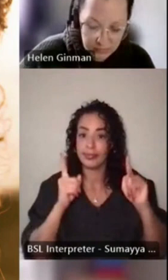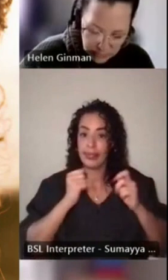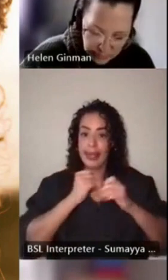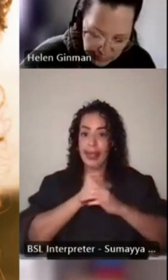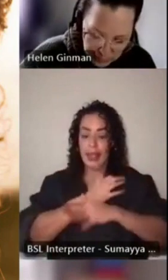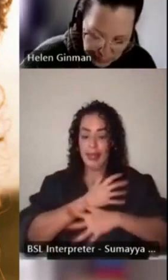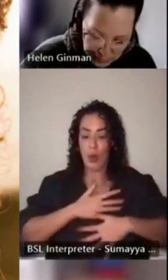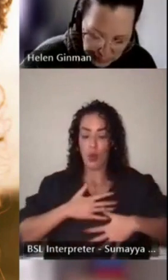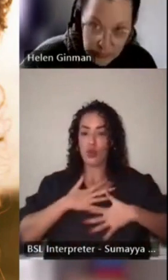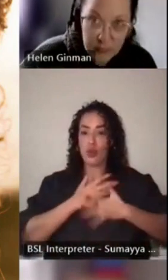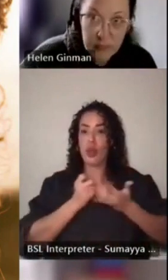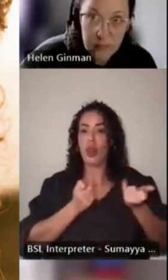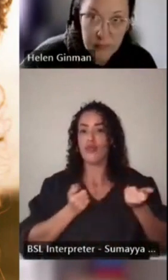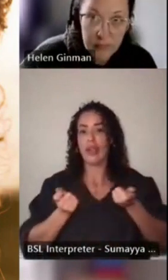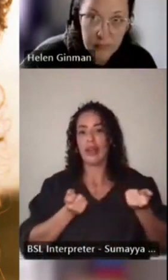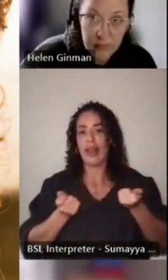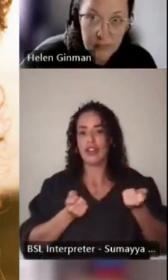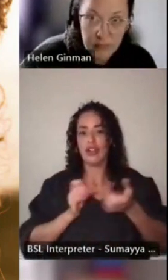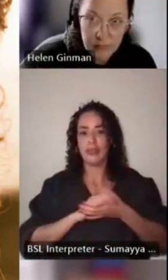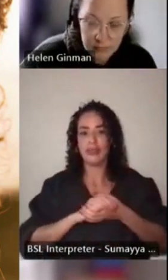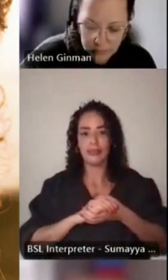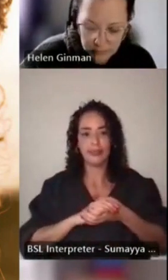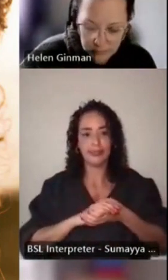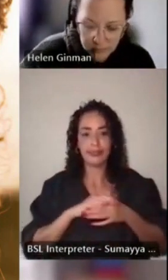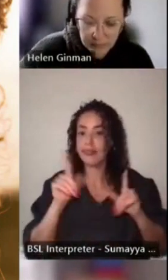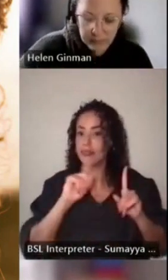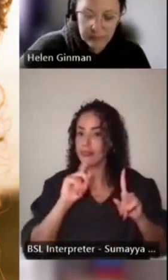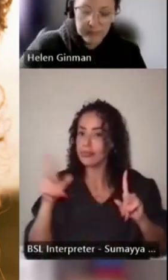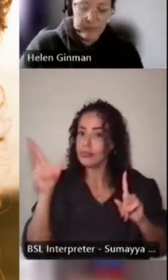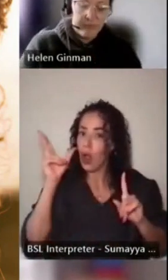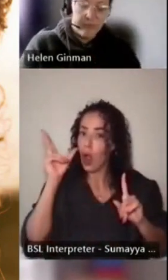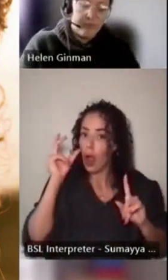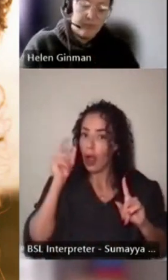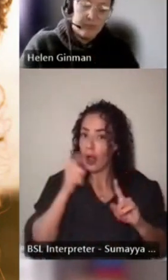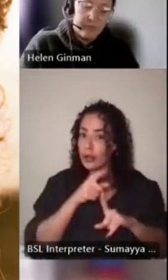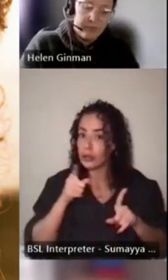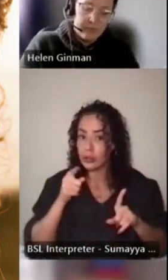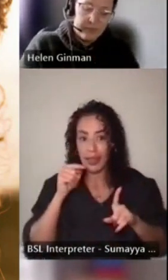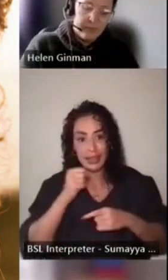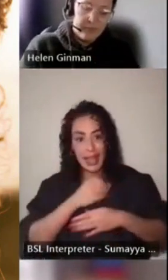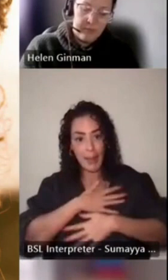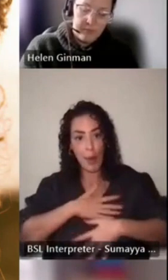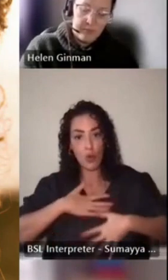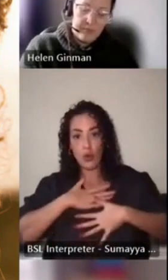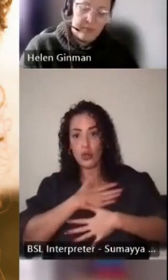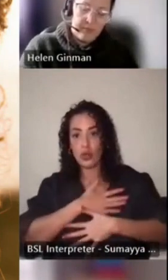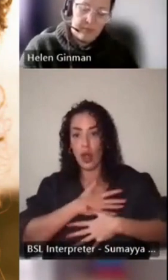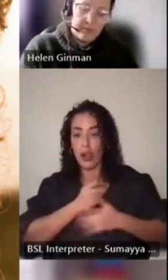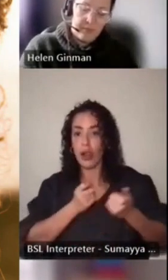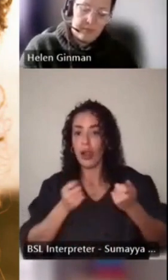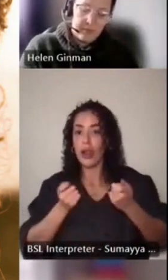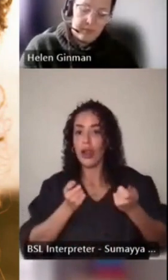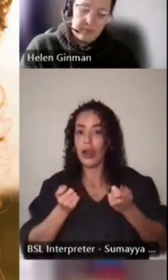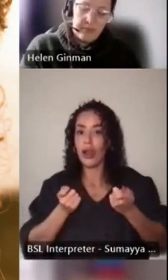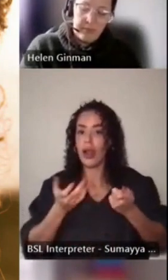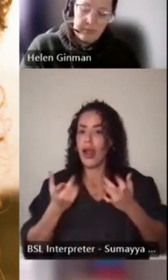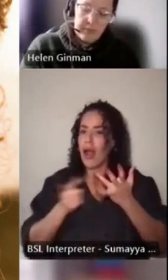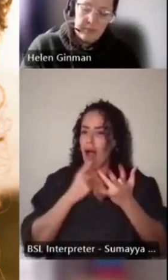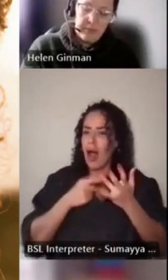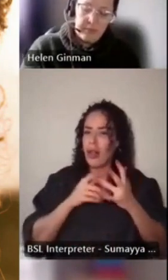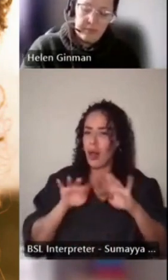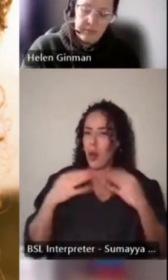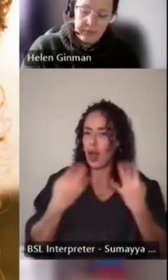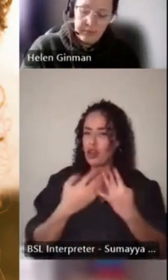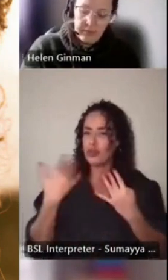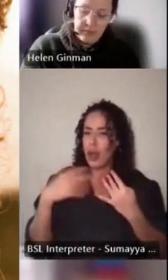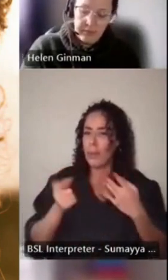emotional regulation. So have people heard about emotional regulation before? I know in other workshops I've done,